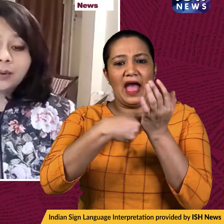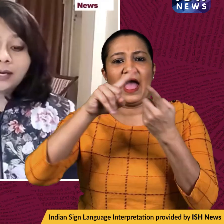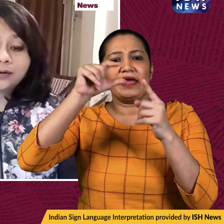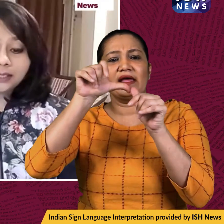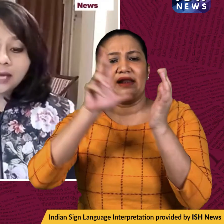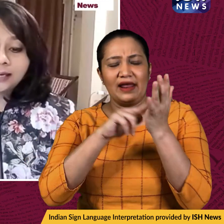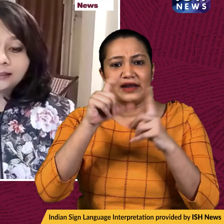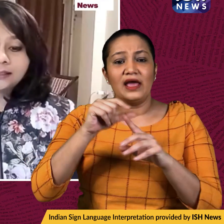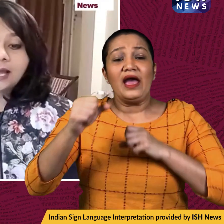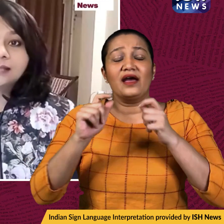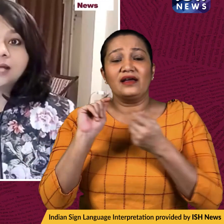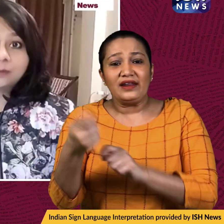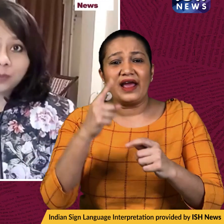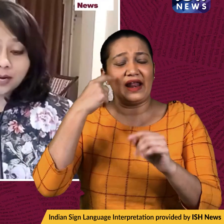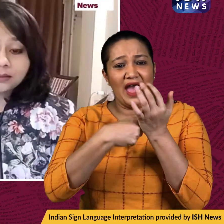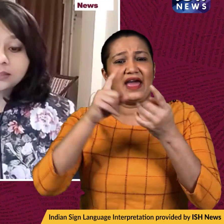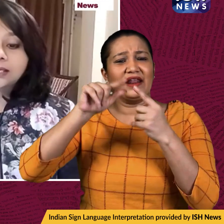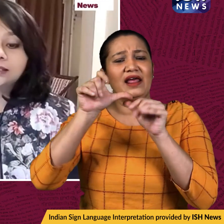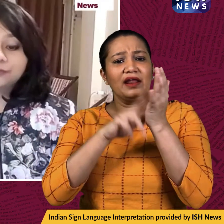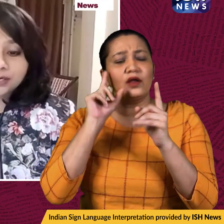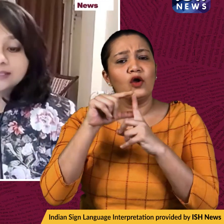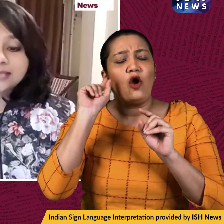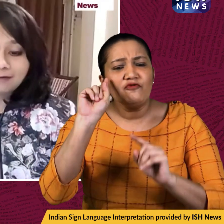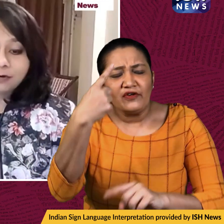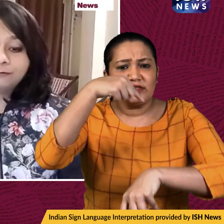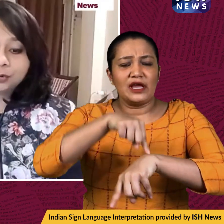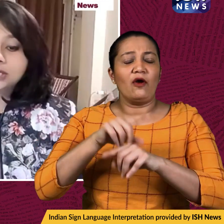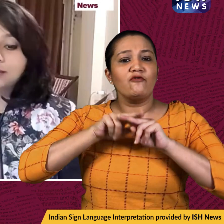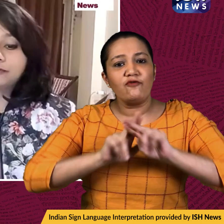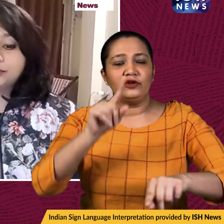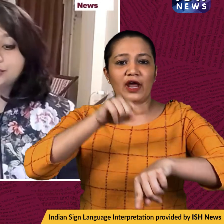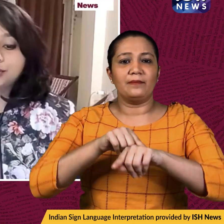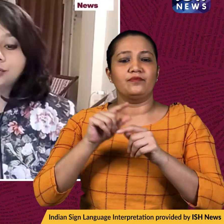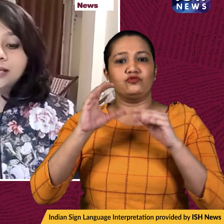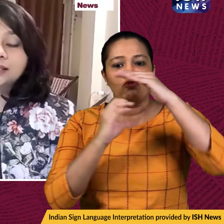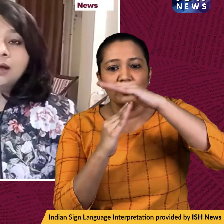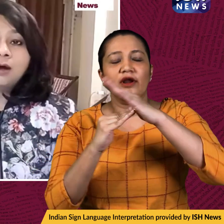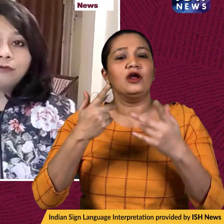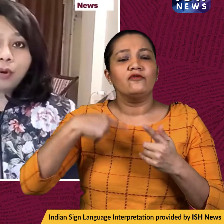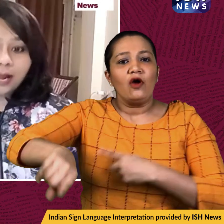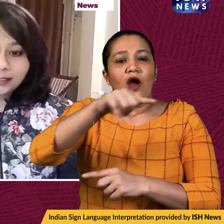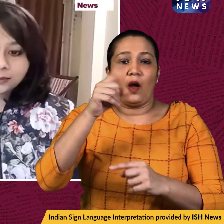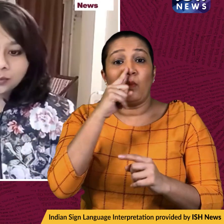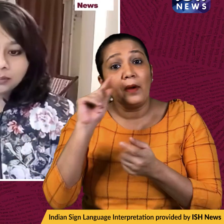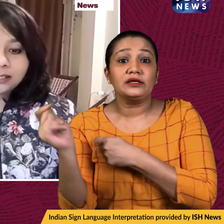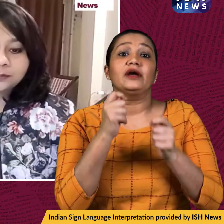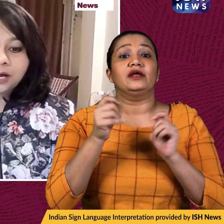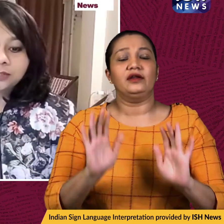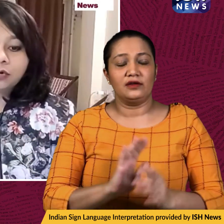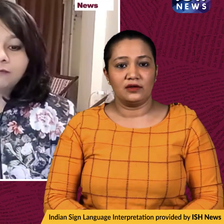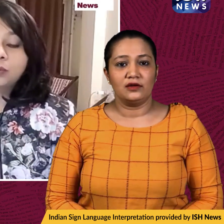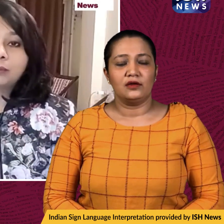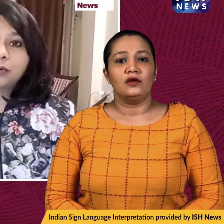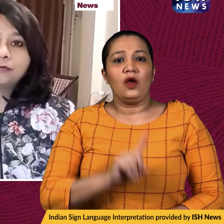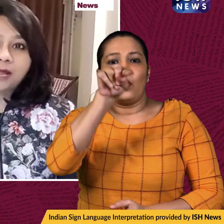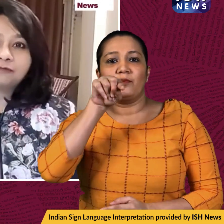Ireland, where Cricket Ireland has unveiled its first ever full-time professional contracts for Ireland women as